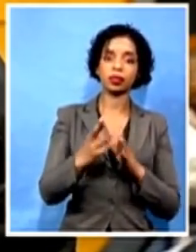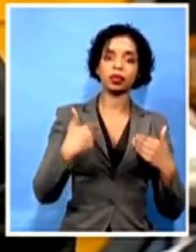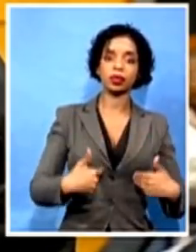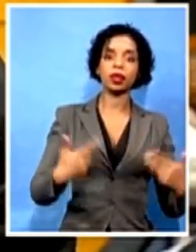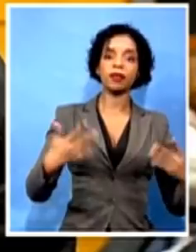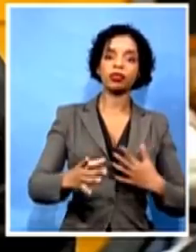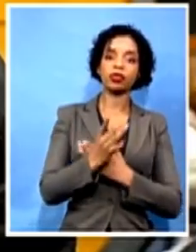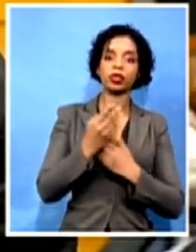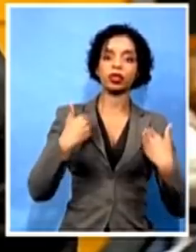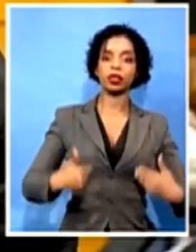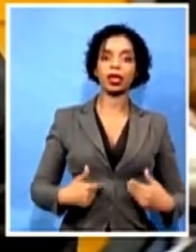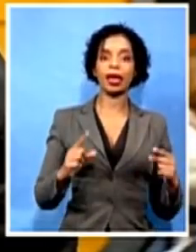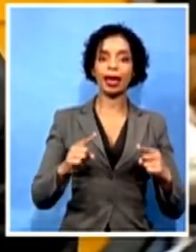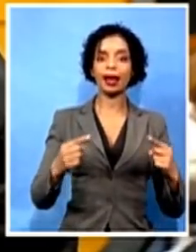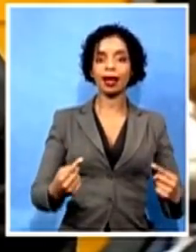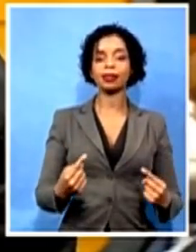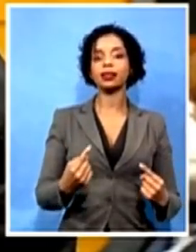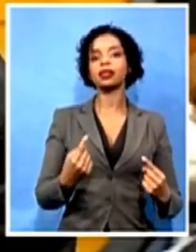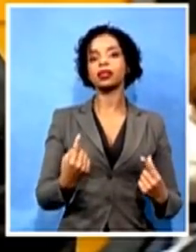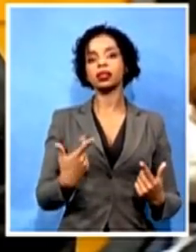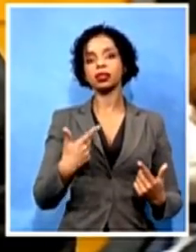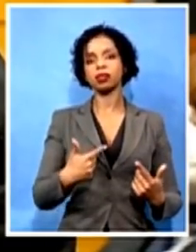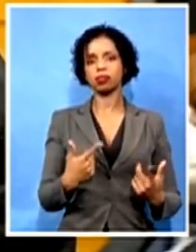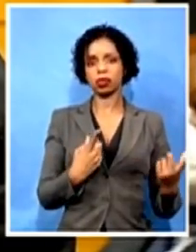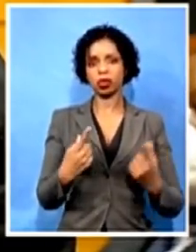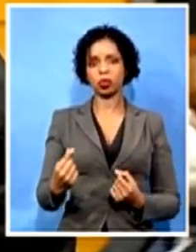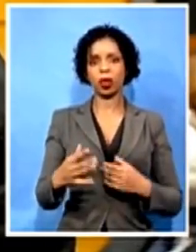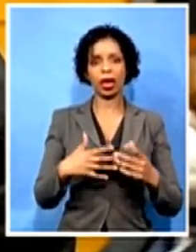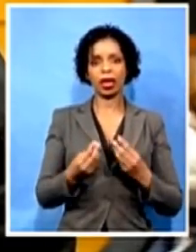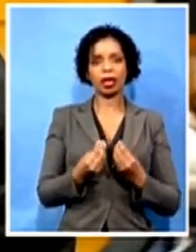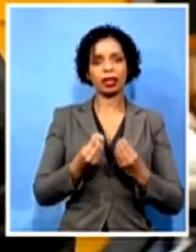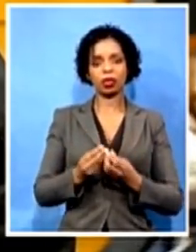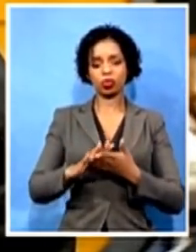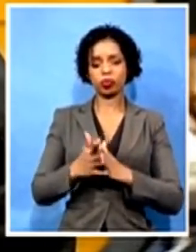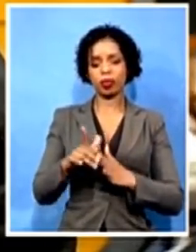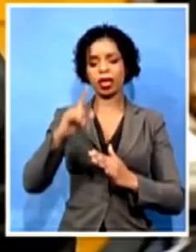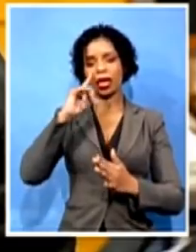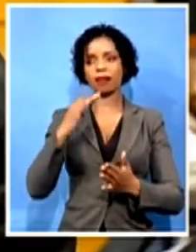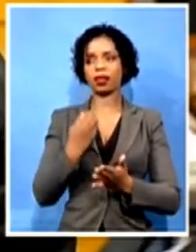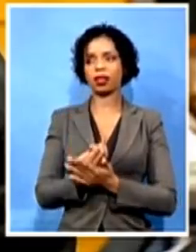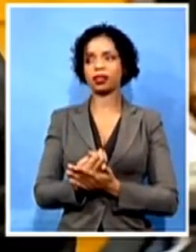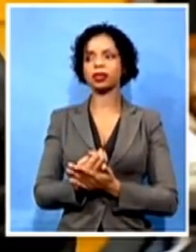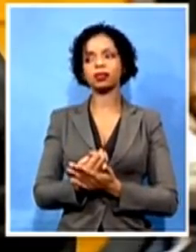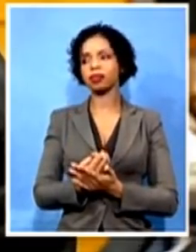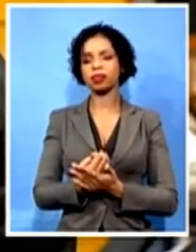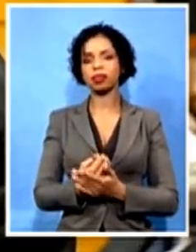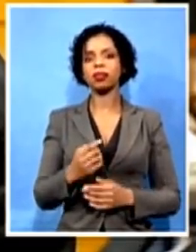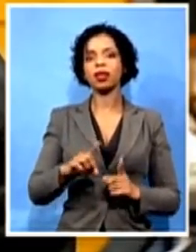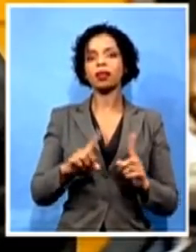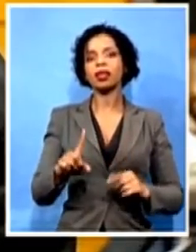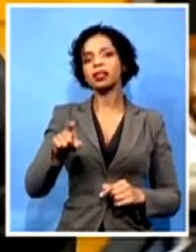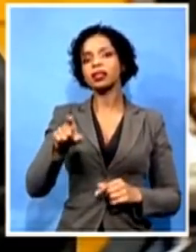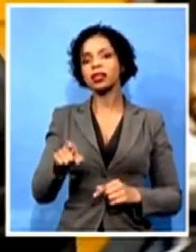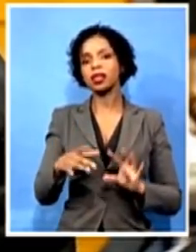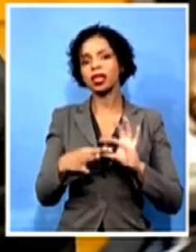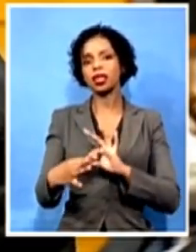present viva voce evidence, almost without exception this will lead to me being cross-examined on the merits of the matter, which I submit is premature at this stage